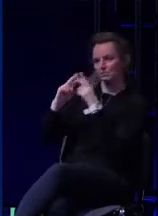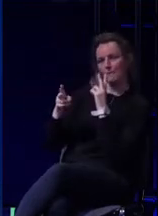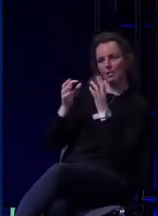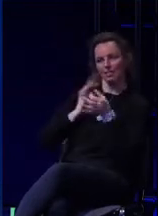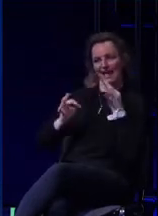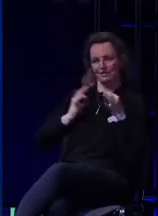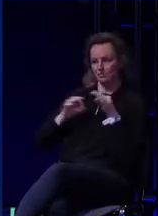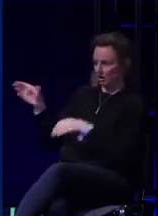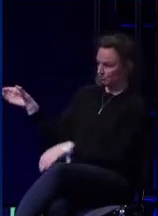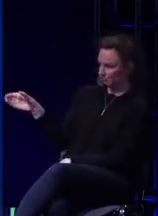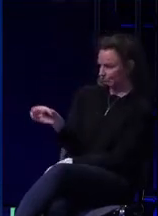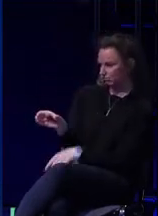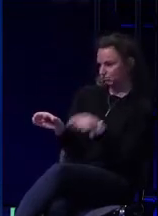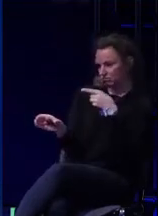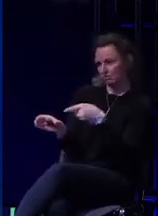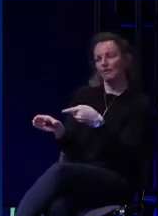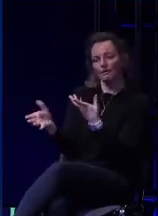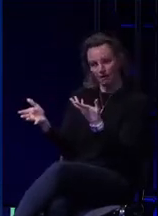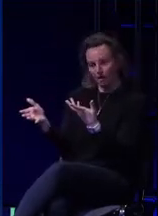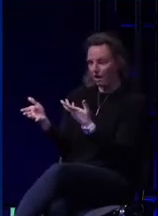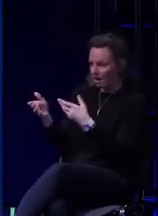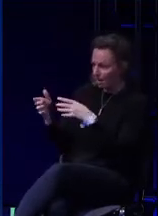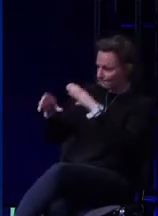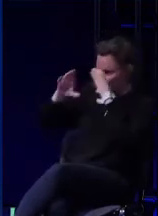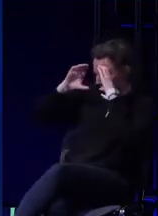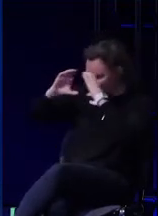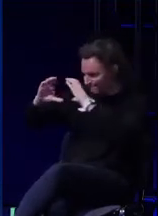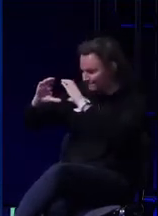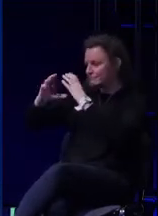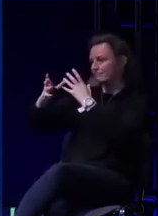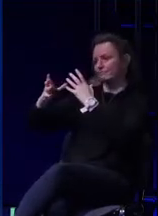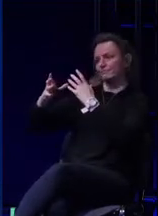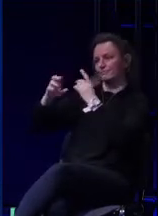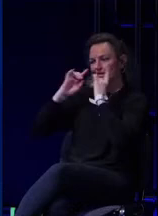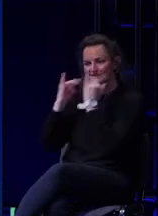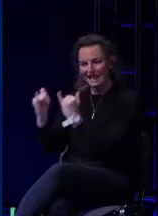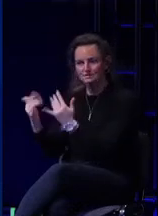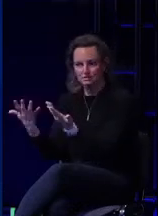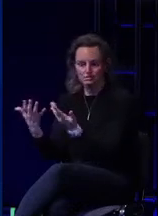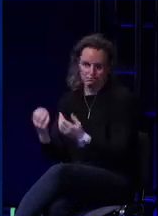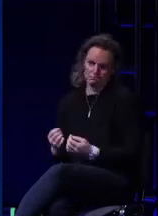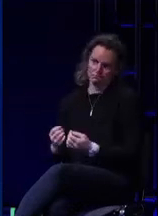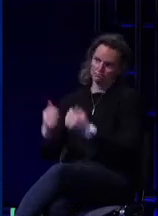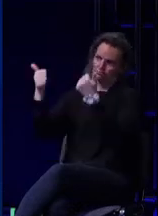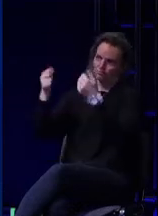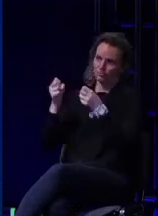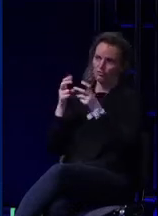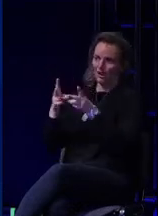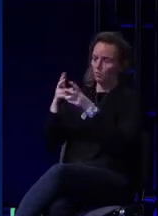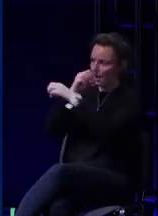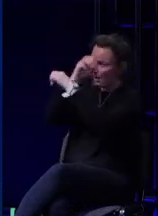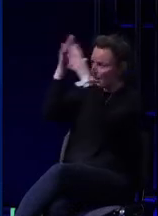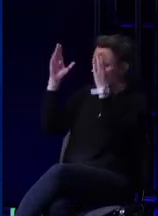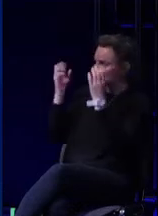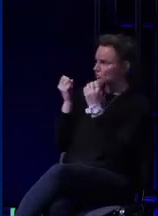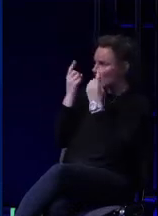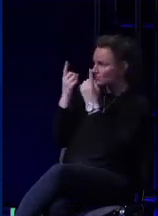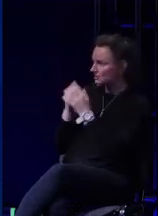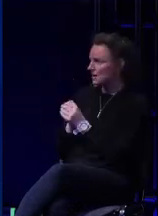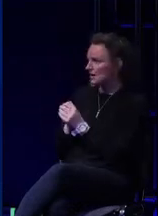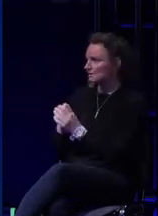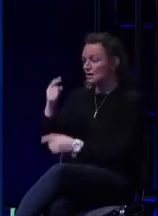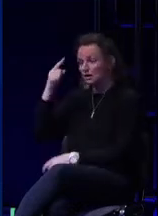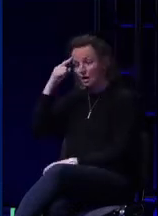us, and it was a great way. Because you know, at first I thought like, well, no, actually, maybe Margaret could wear the